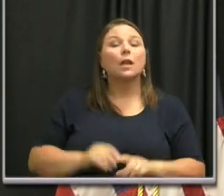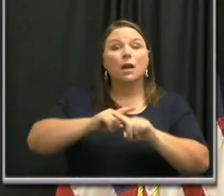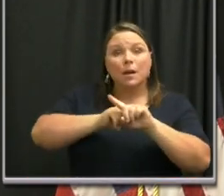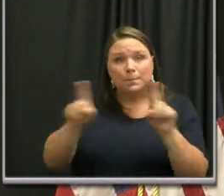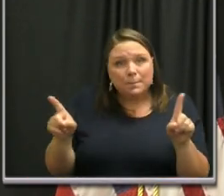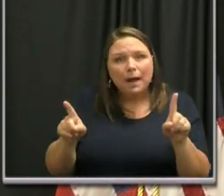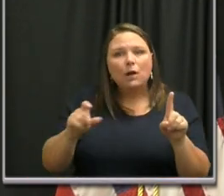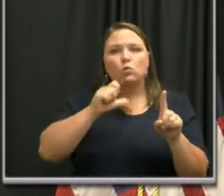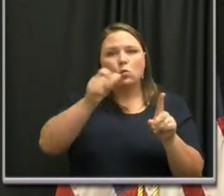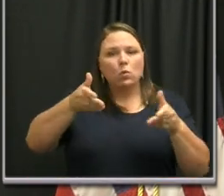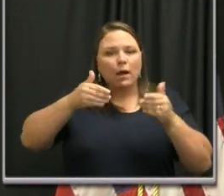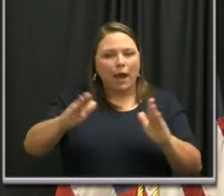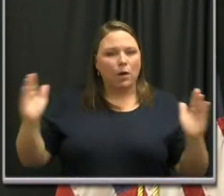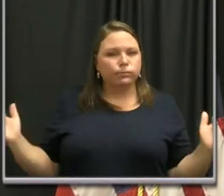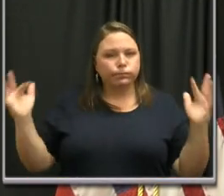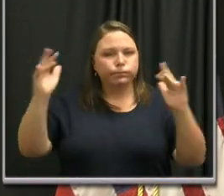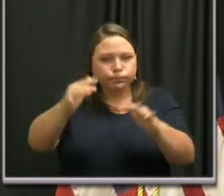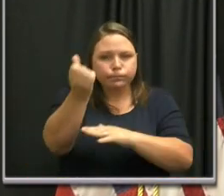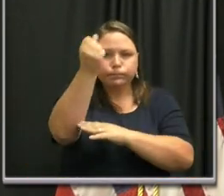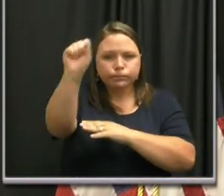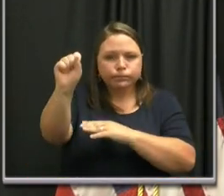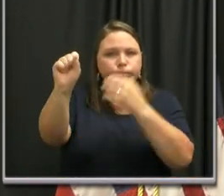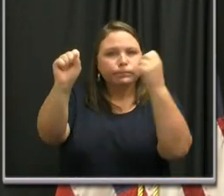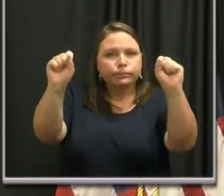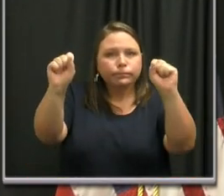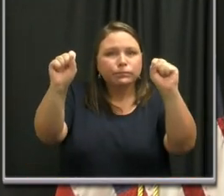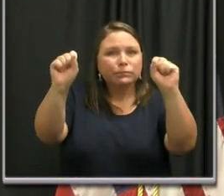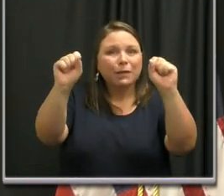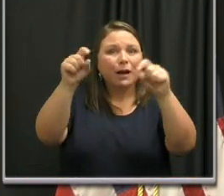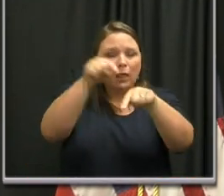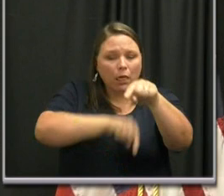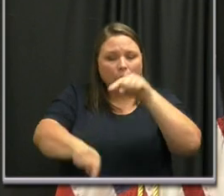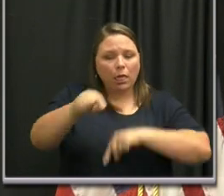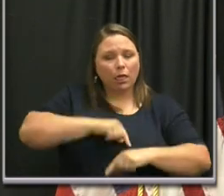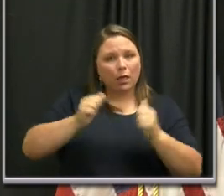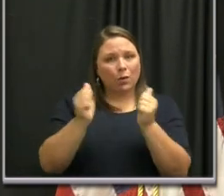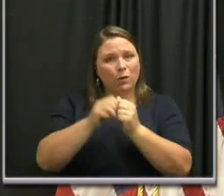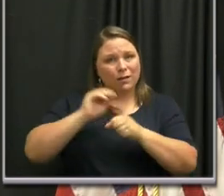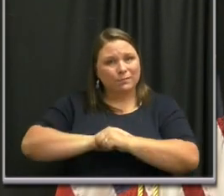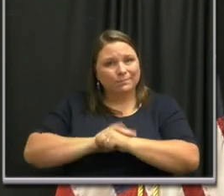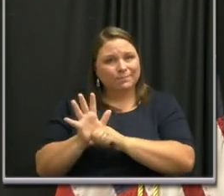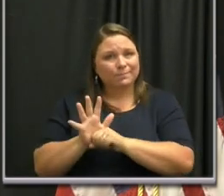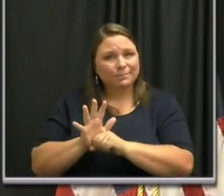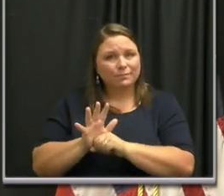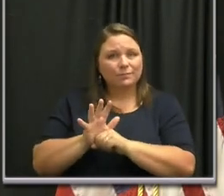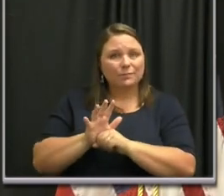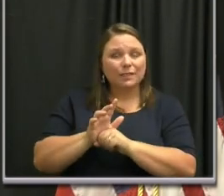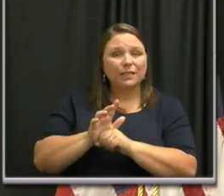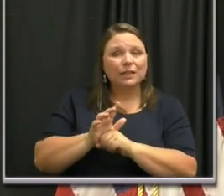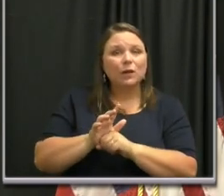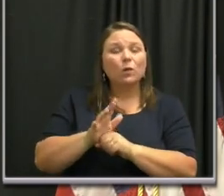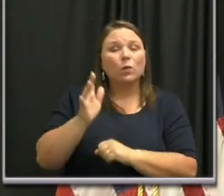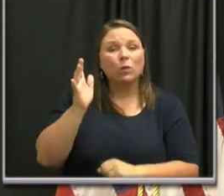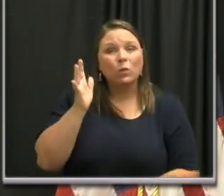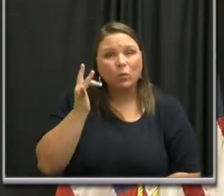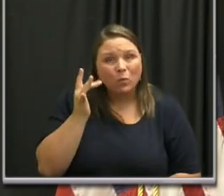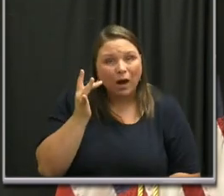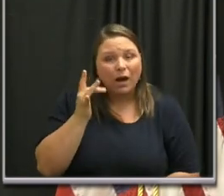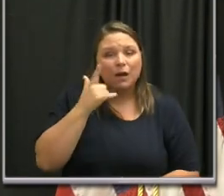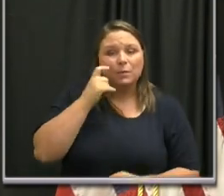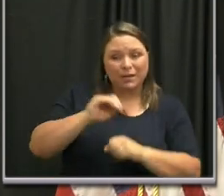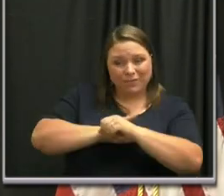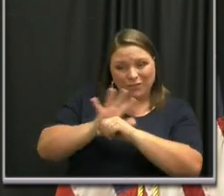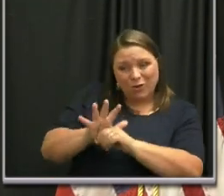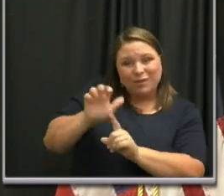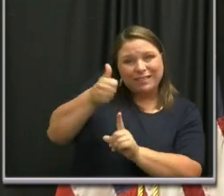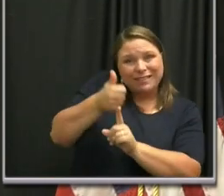not let these gatherings set us back in our fight against COVID-19, especially given the fact that the virus